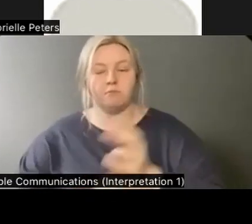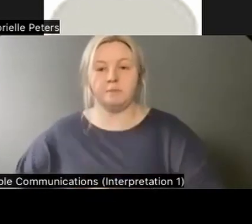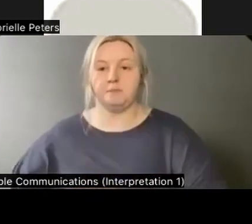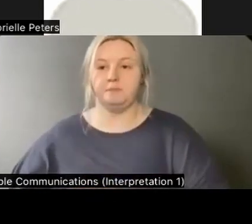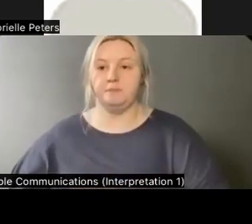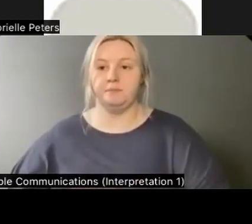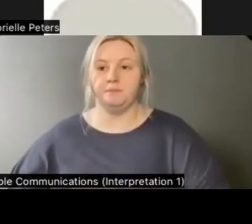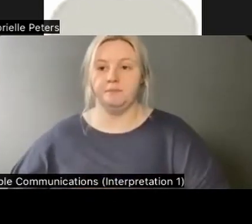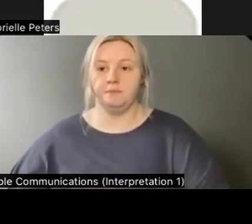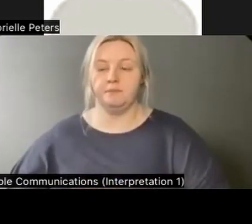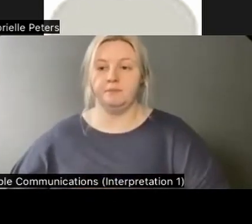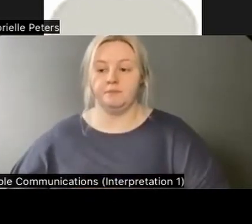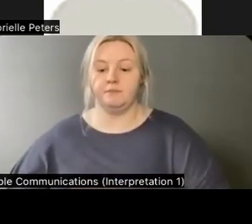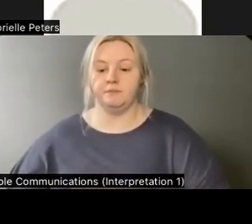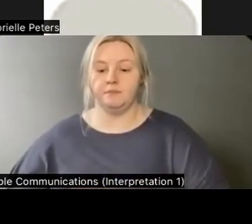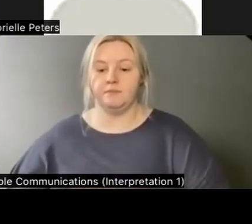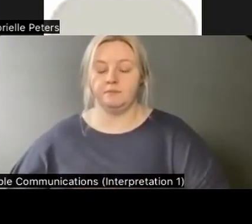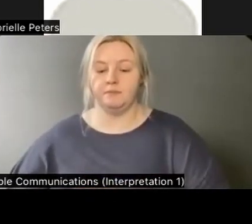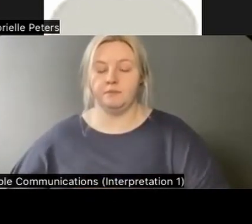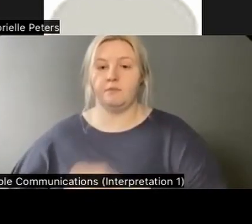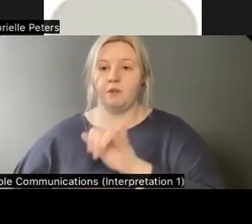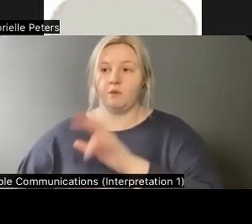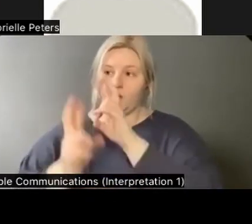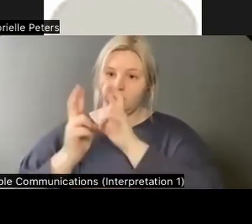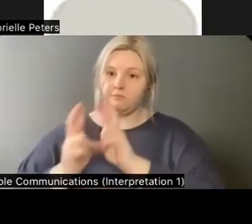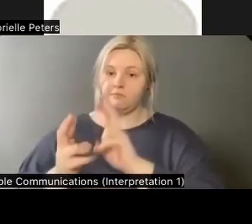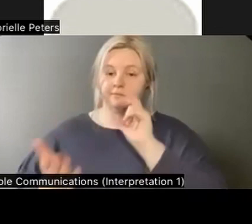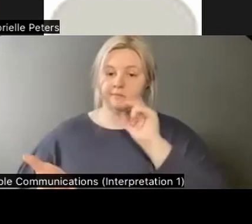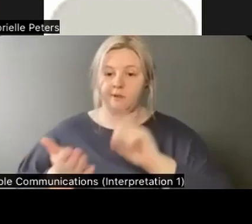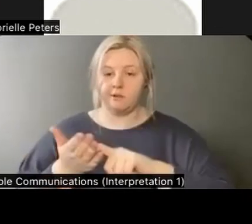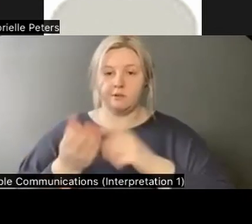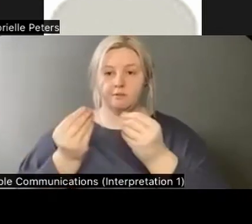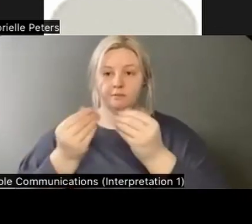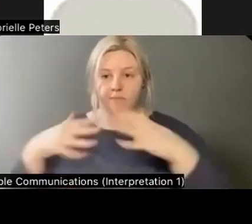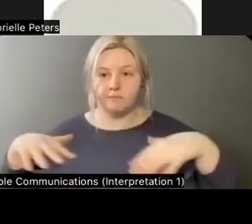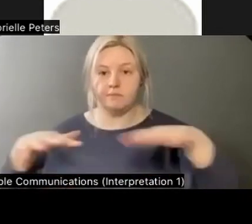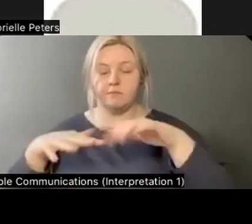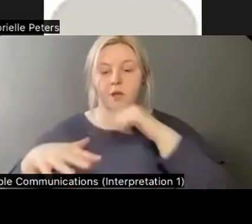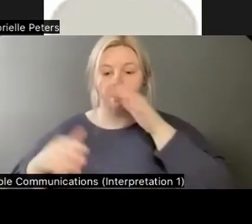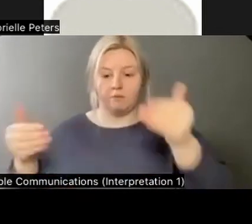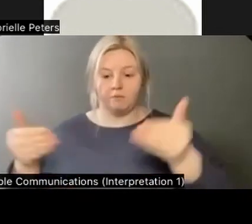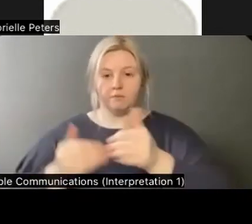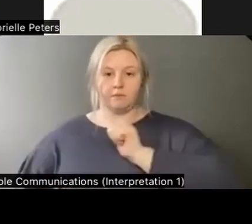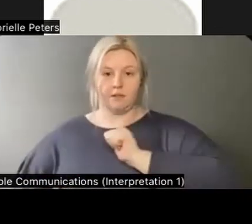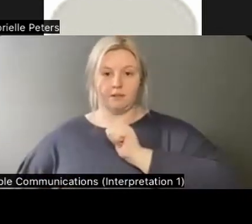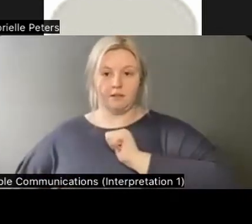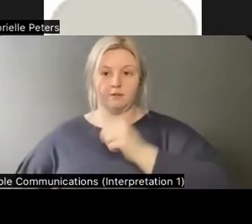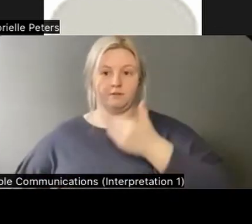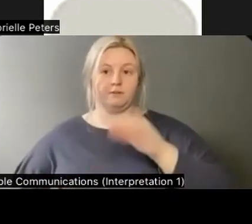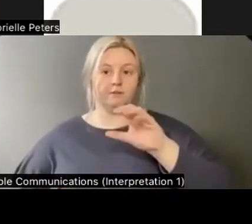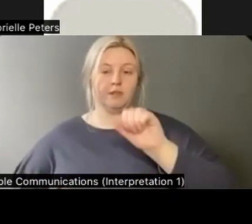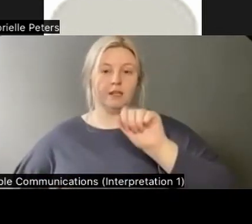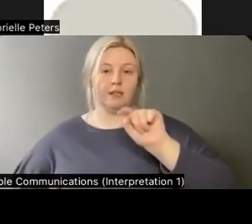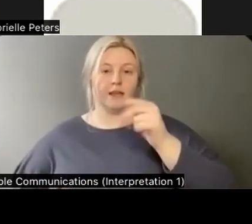And so with that acknowledgement as our foundation, let me introduce myself. I'm Catherine